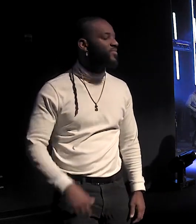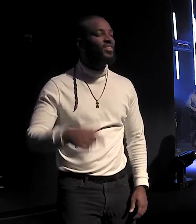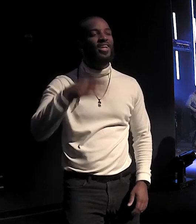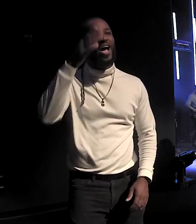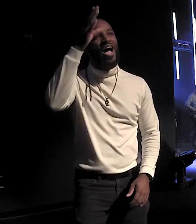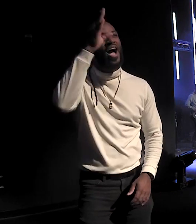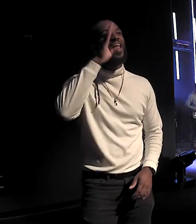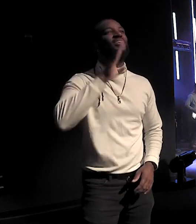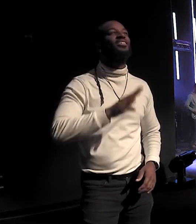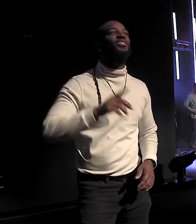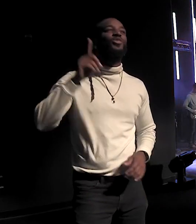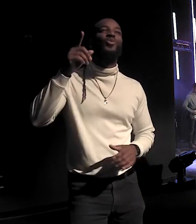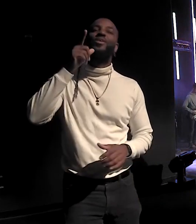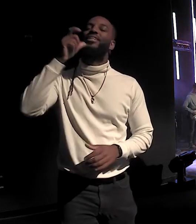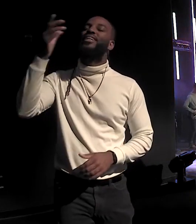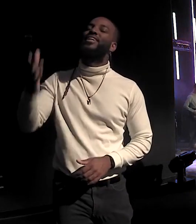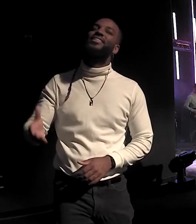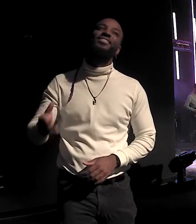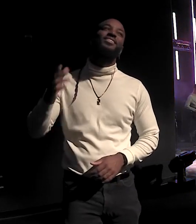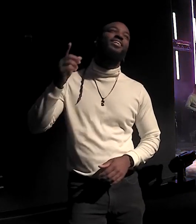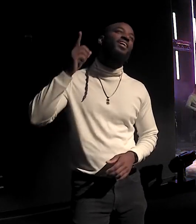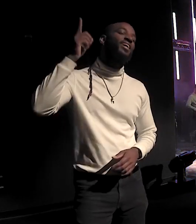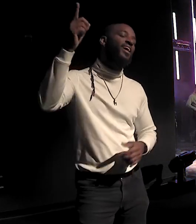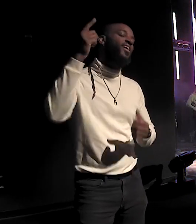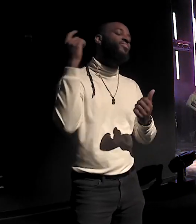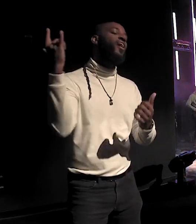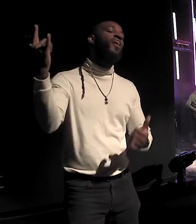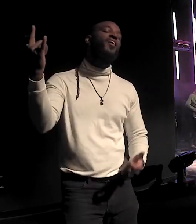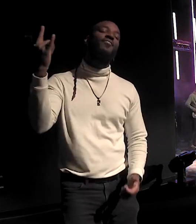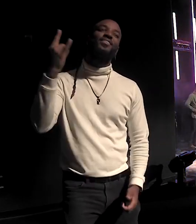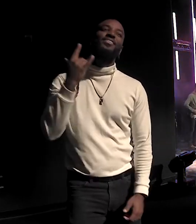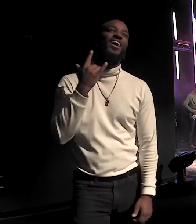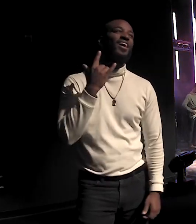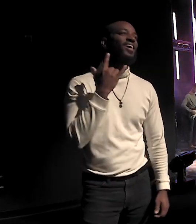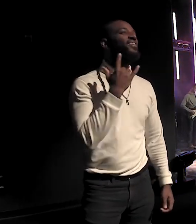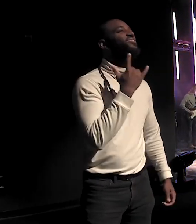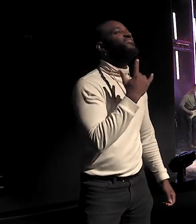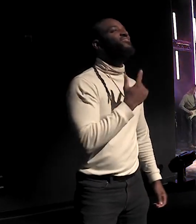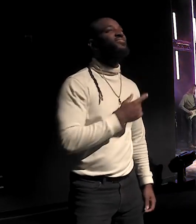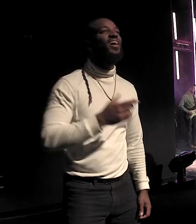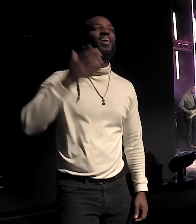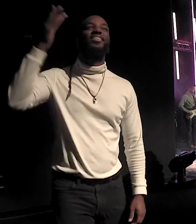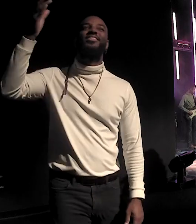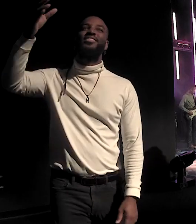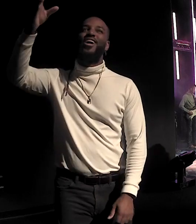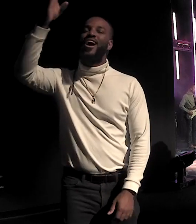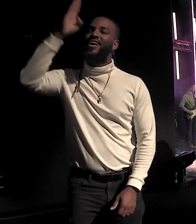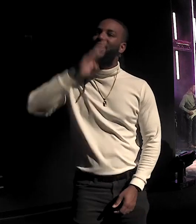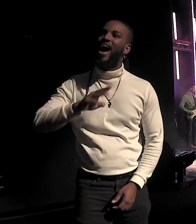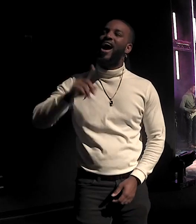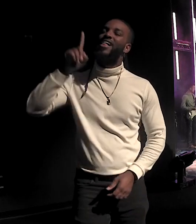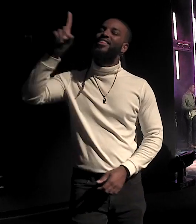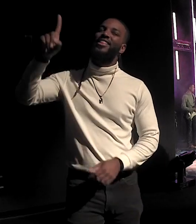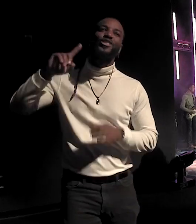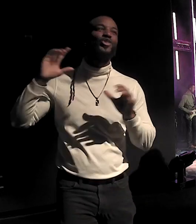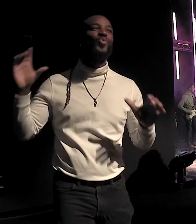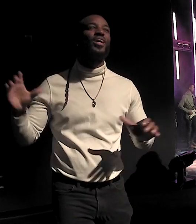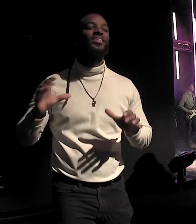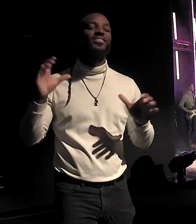This is our God, this is who he is. He loves us. This is our God.